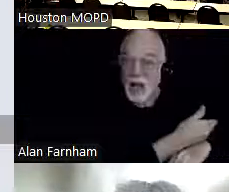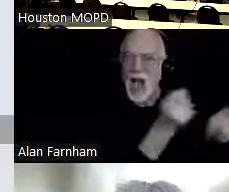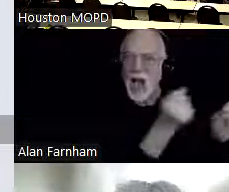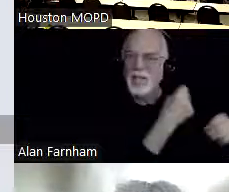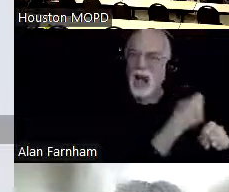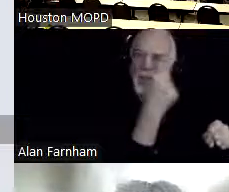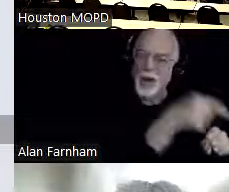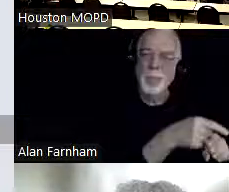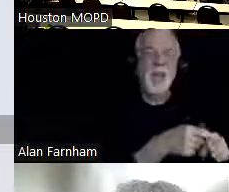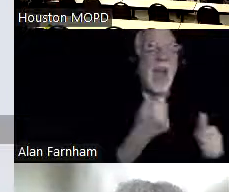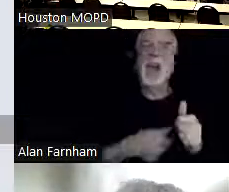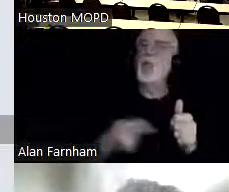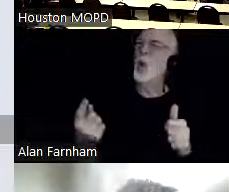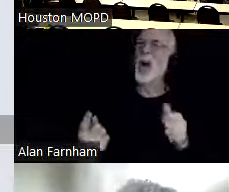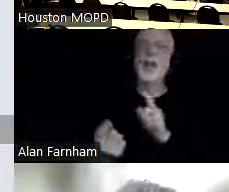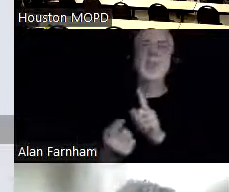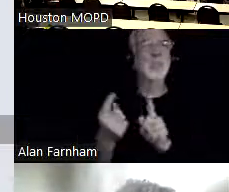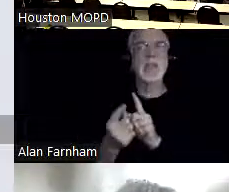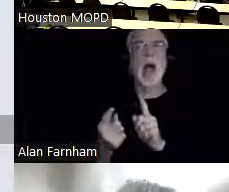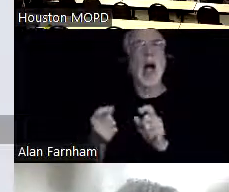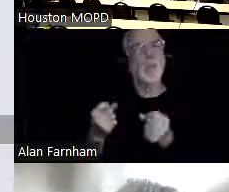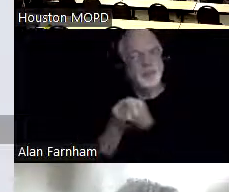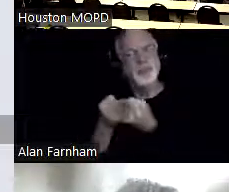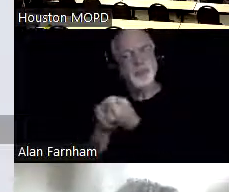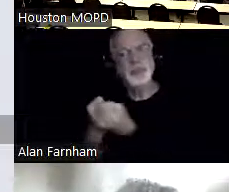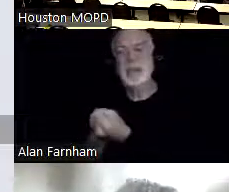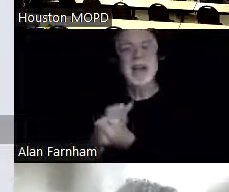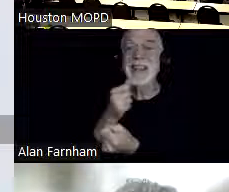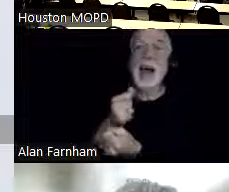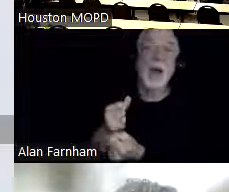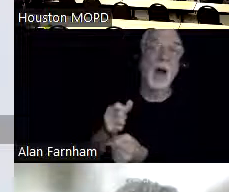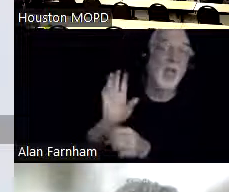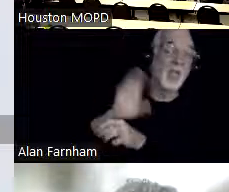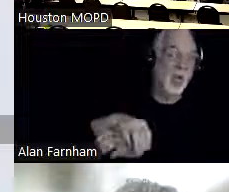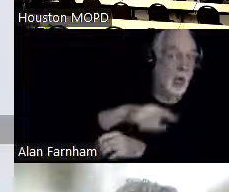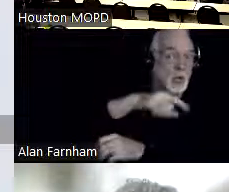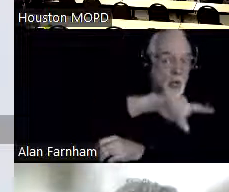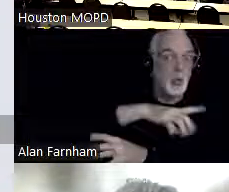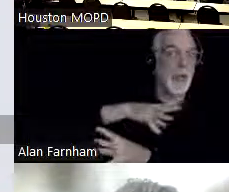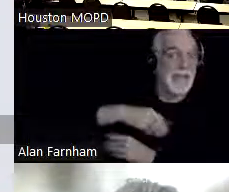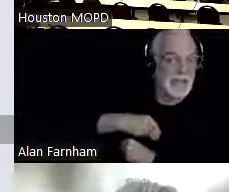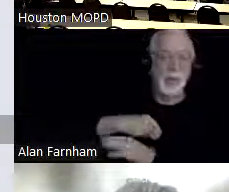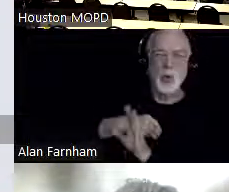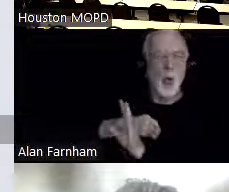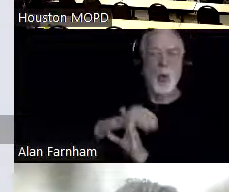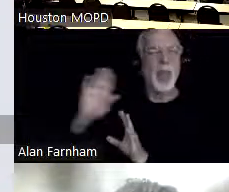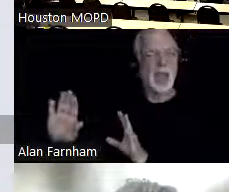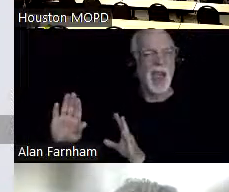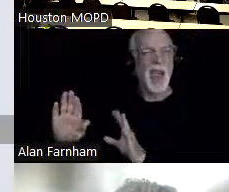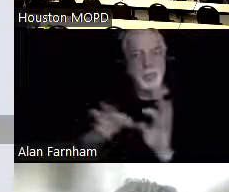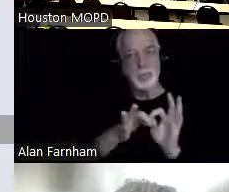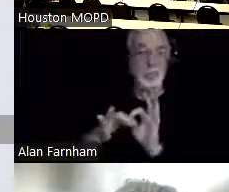not for them to be accepted, but for them to be included. The acceptance, that's on them. Not everybody has a